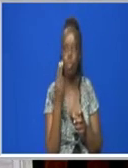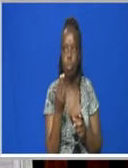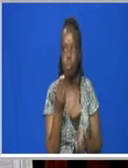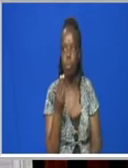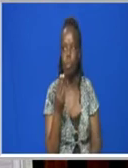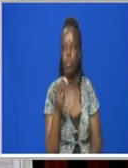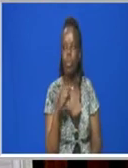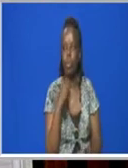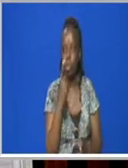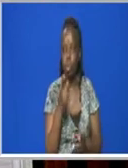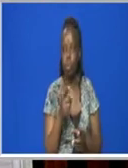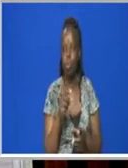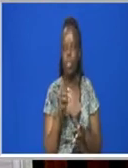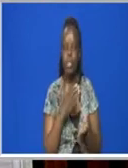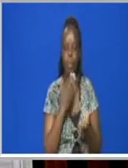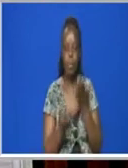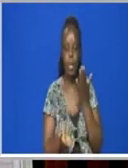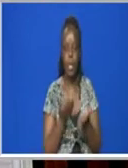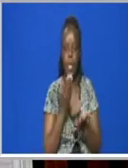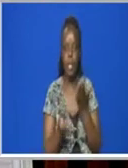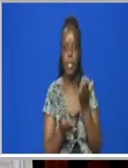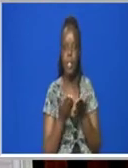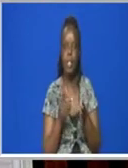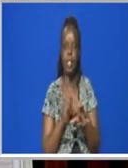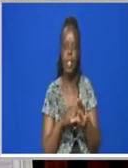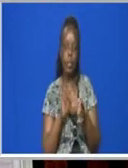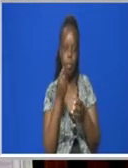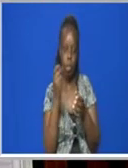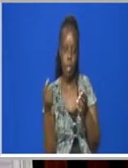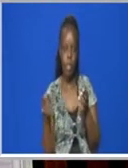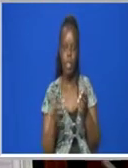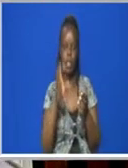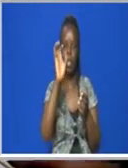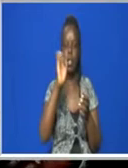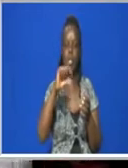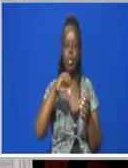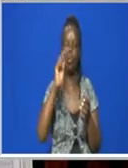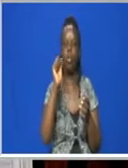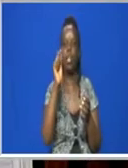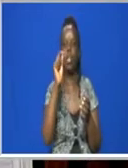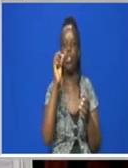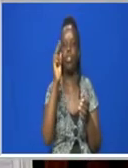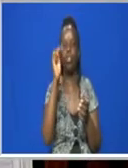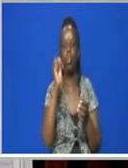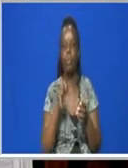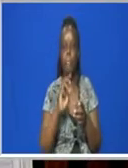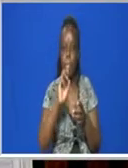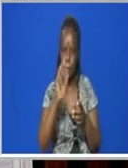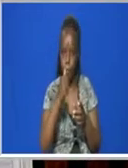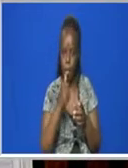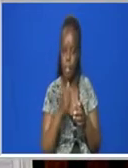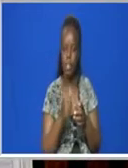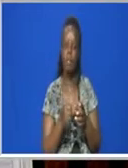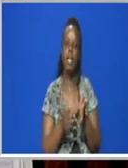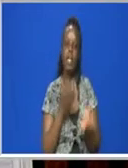2. So your equation is balanced. Wherever you are writing an equation, it must be balanced, that the first marking